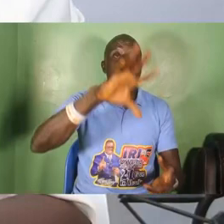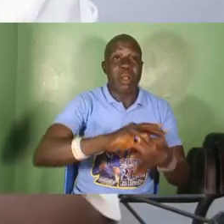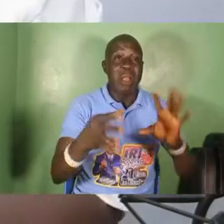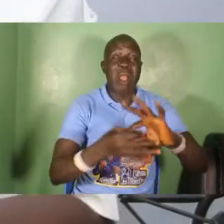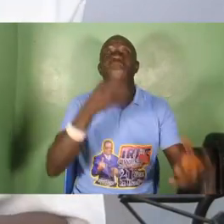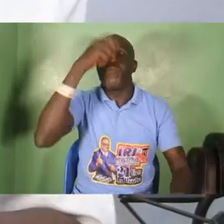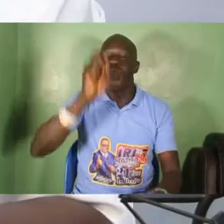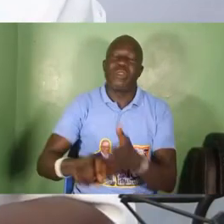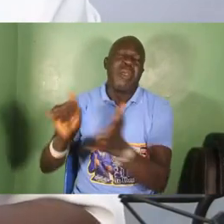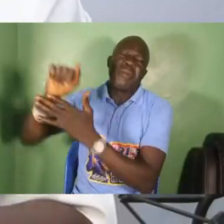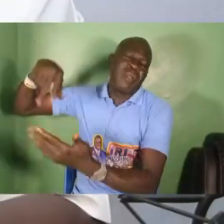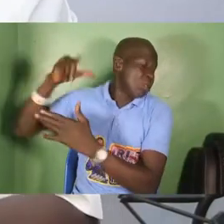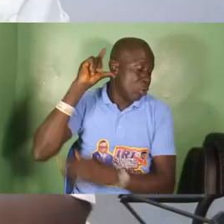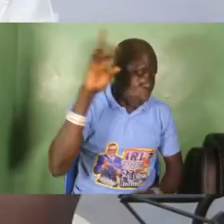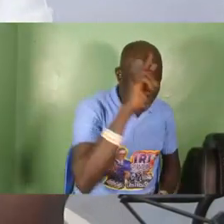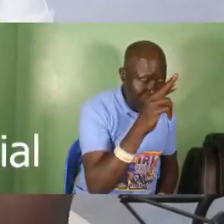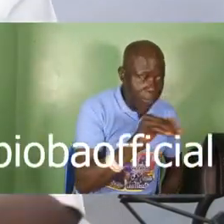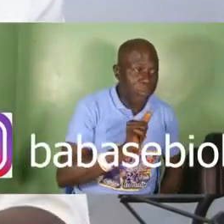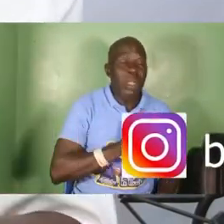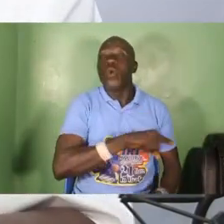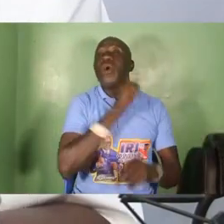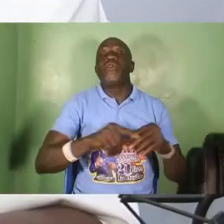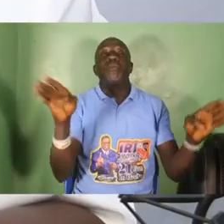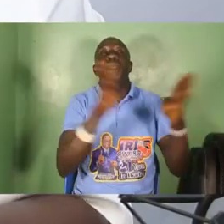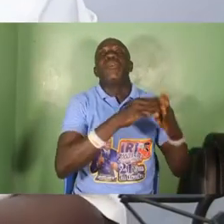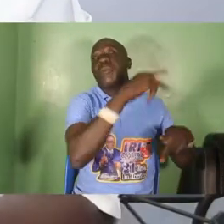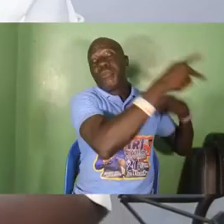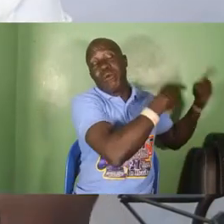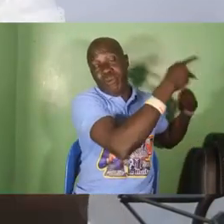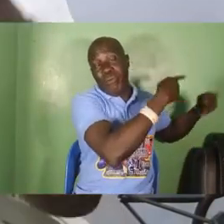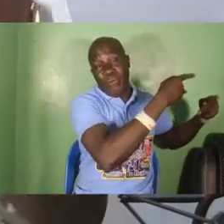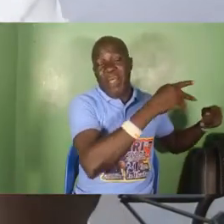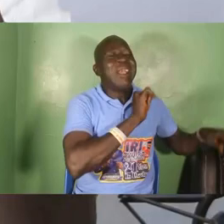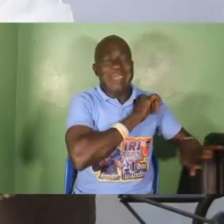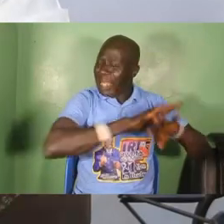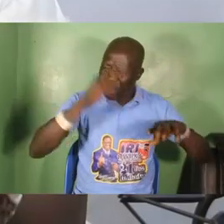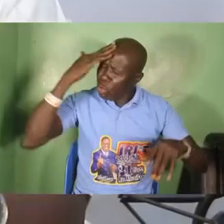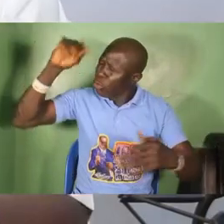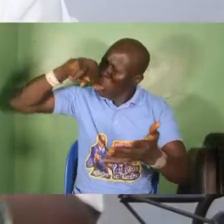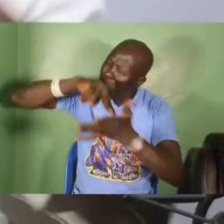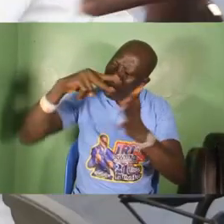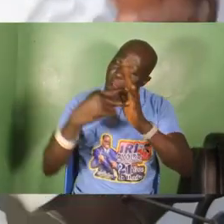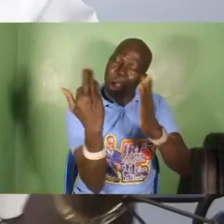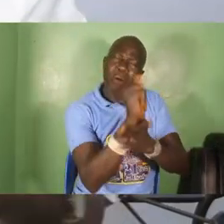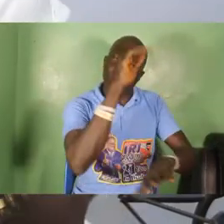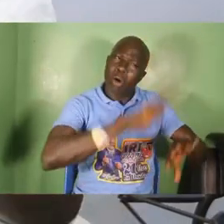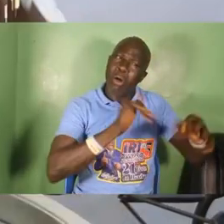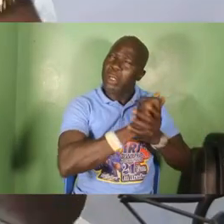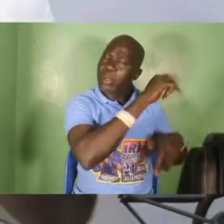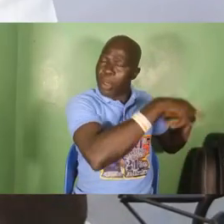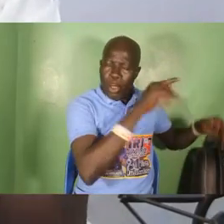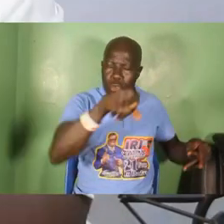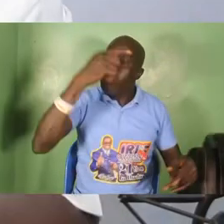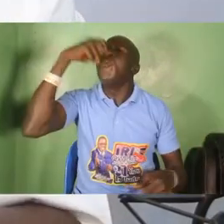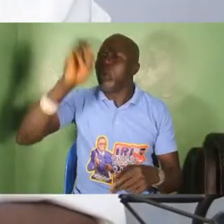be made. Egba mi sa. Listen, sir. I pade woli. Is that afraid to be the prophet? Ni ko mo ma tan pe woli. That I make you not to know what the prophet says. O gba mo